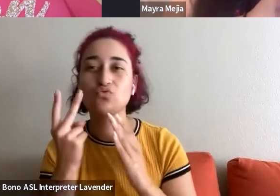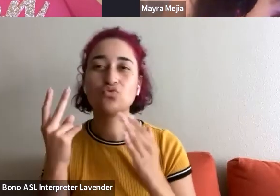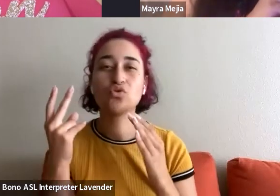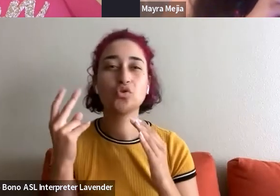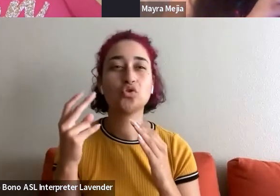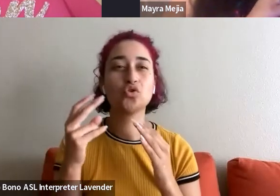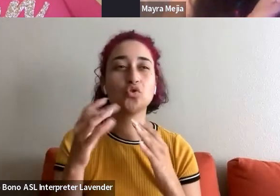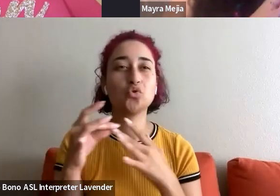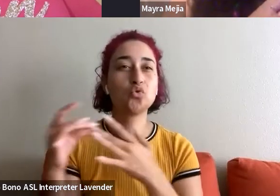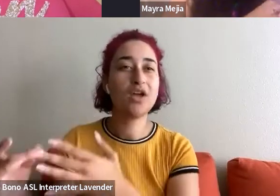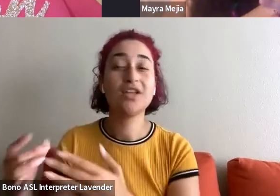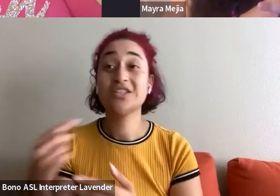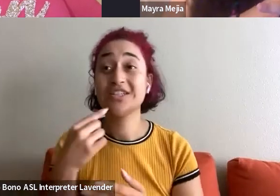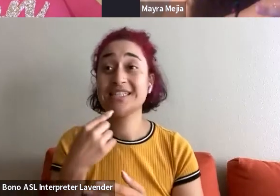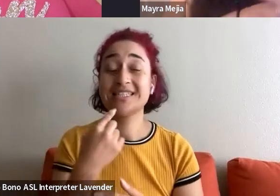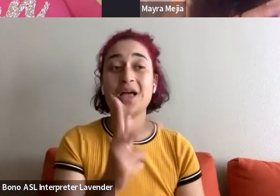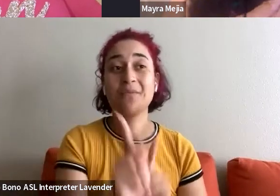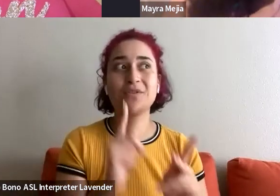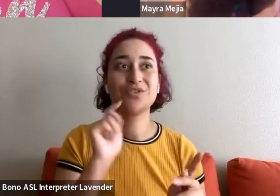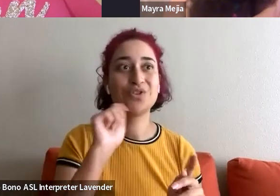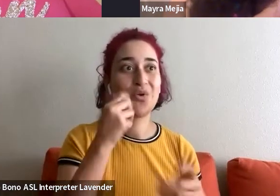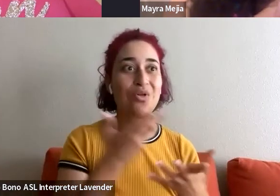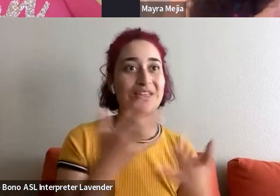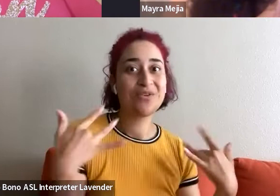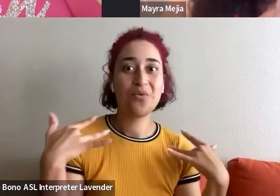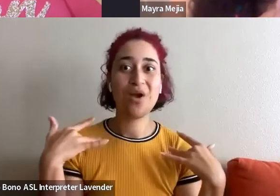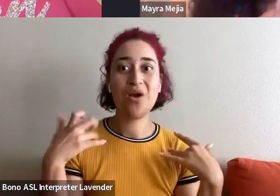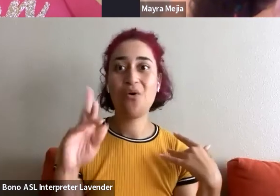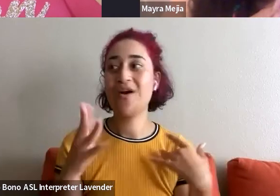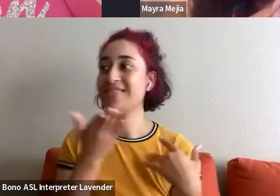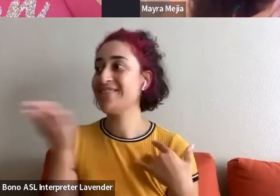this is the cool thing to wear, or well, this is where you can find this.